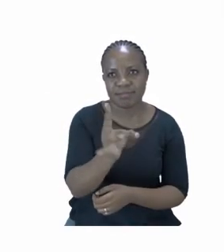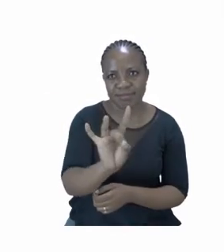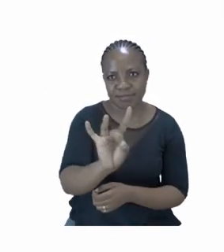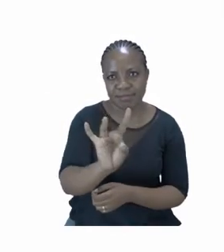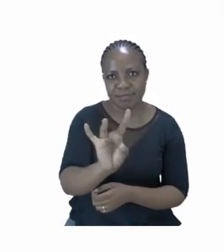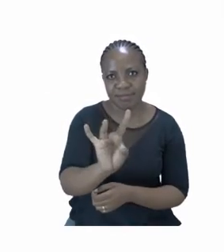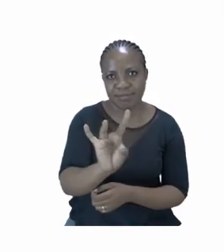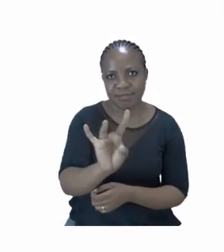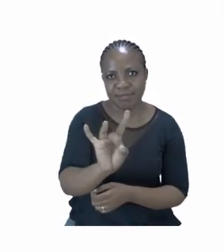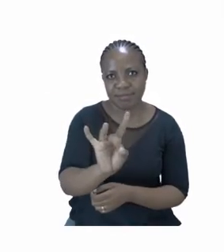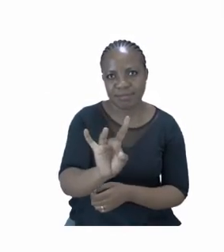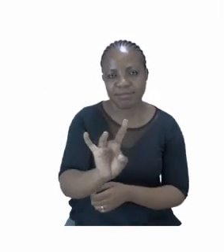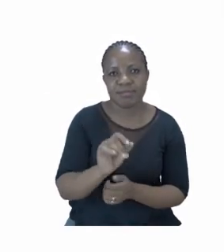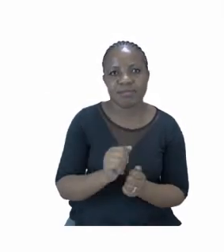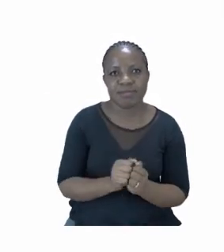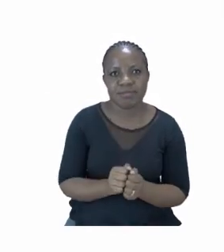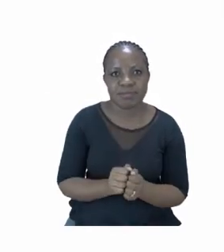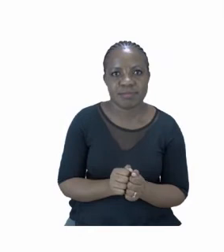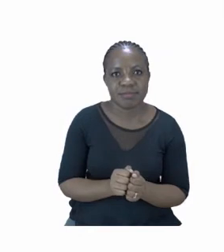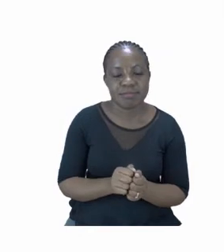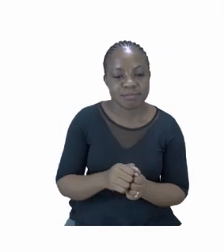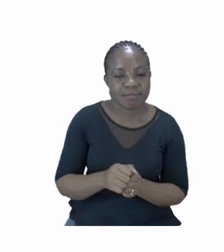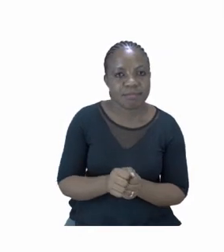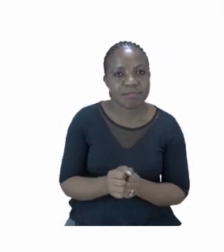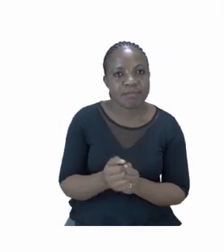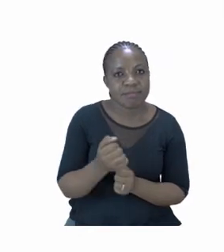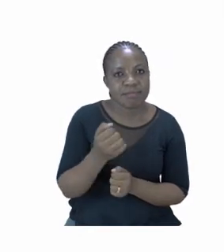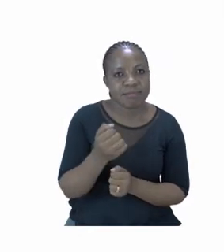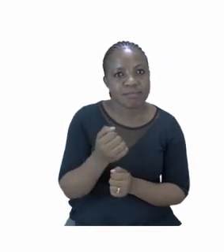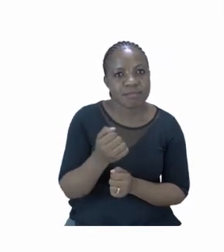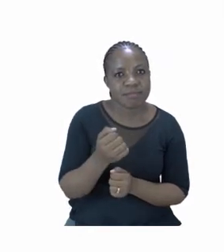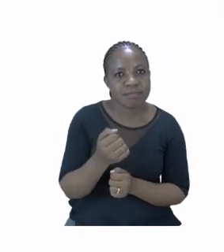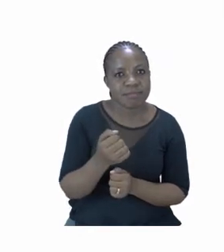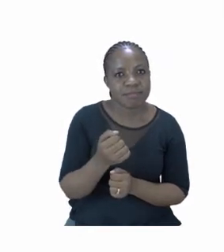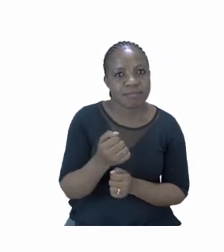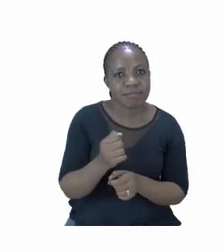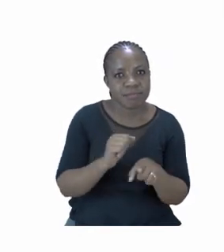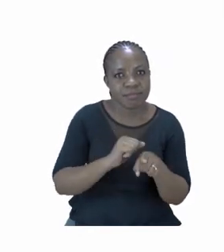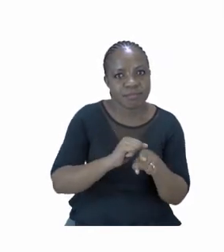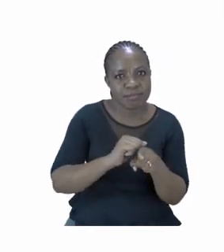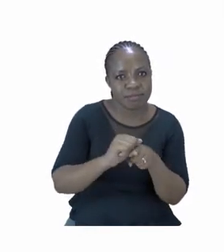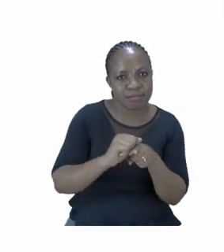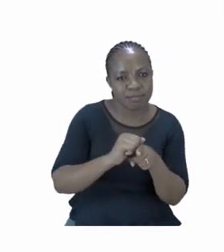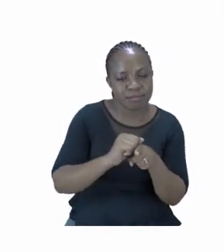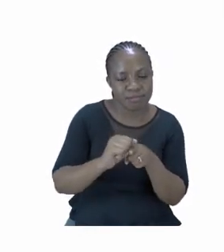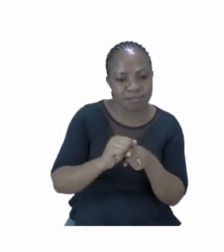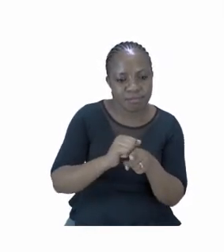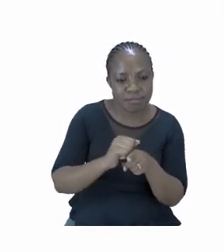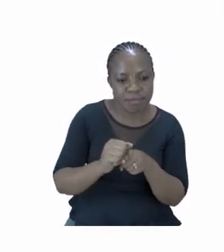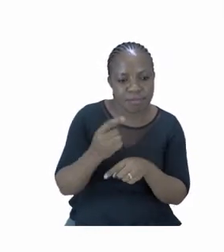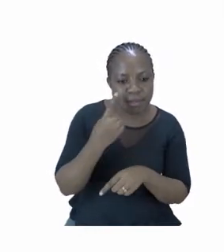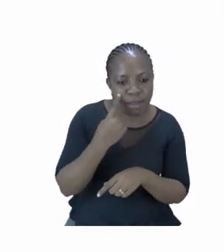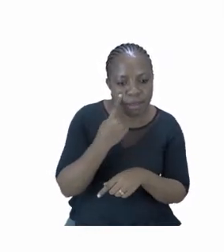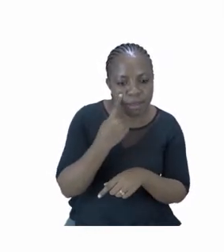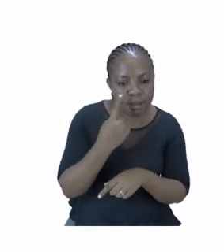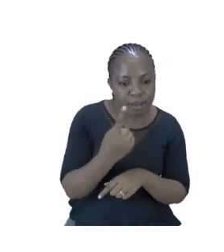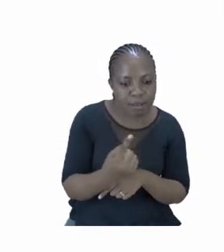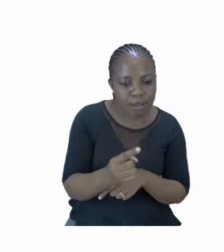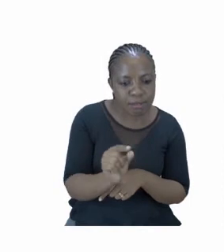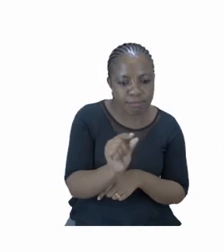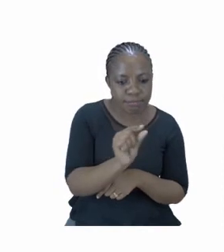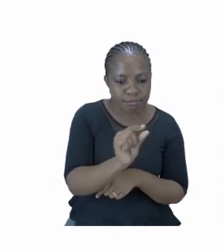page 18, we can see that we are going to be practicing some sight words to read